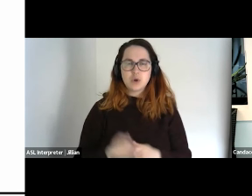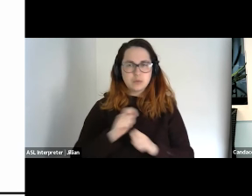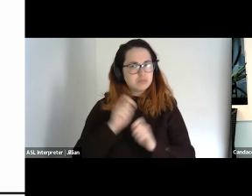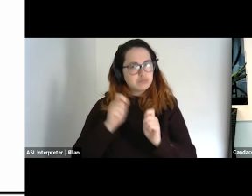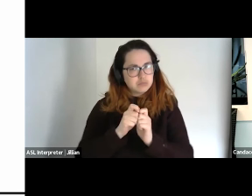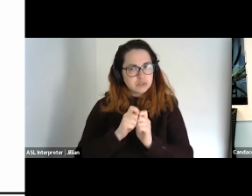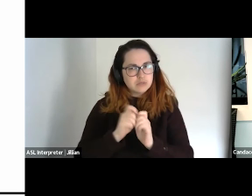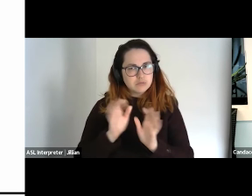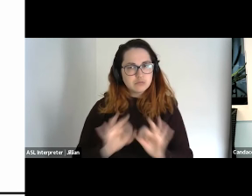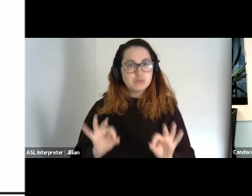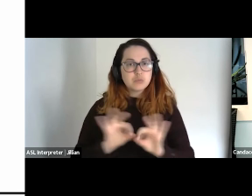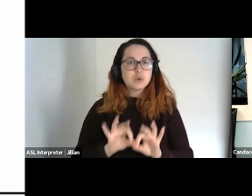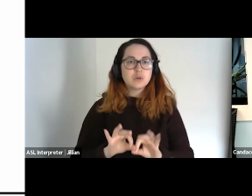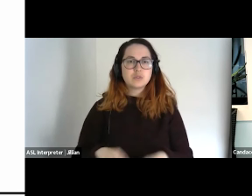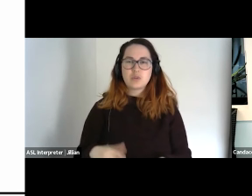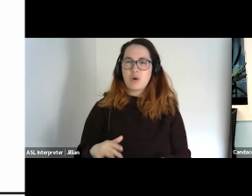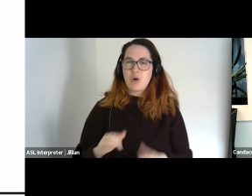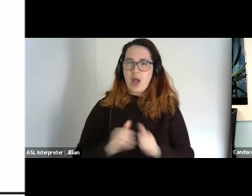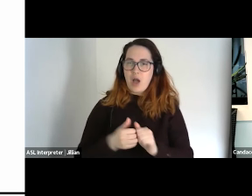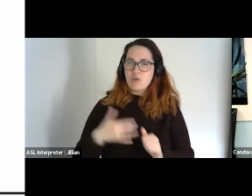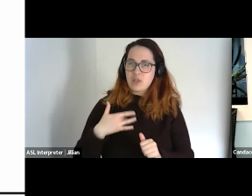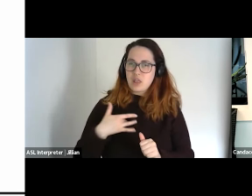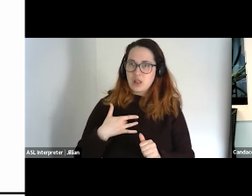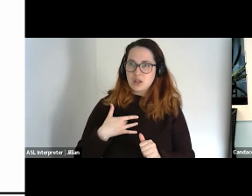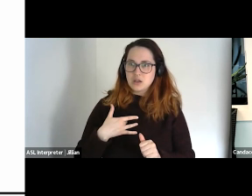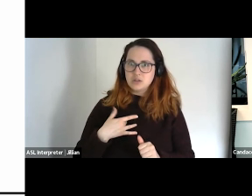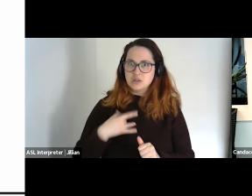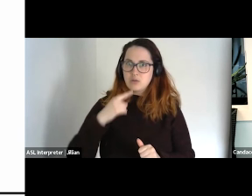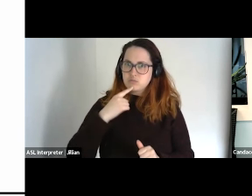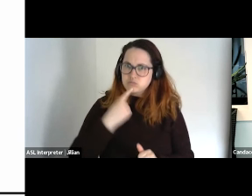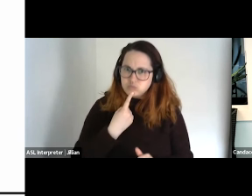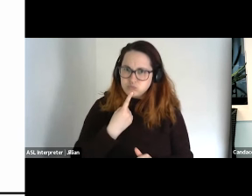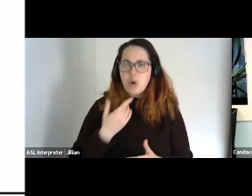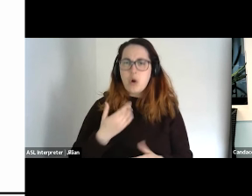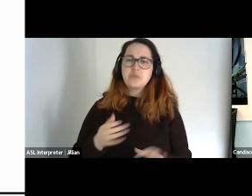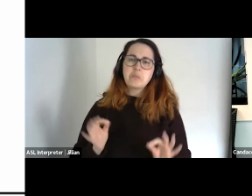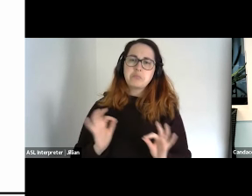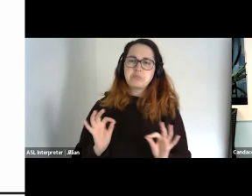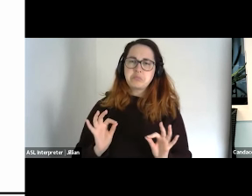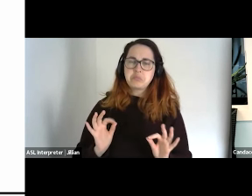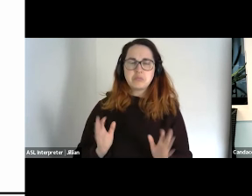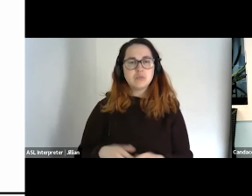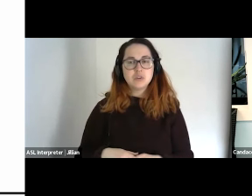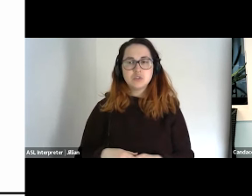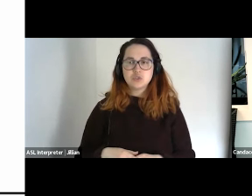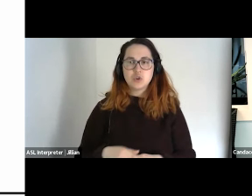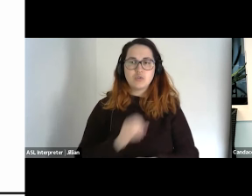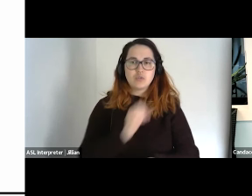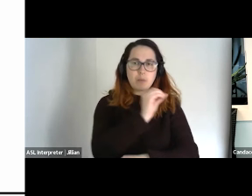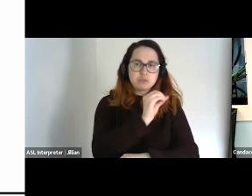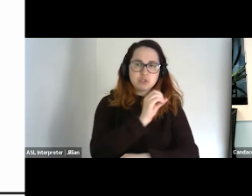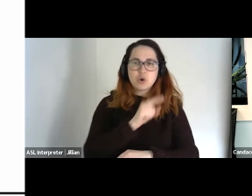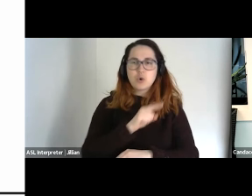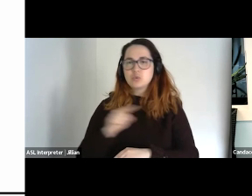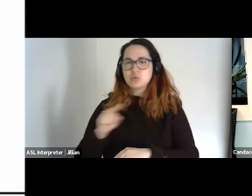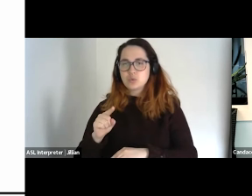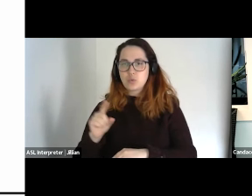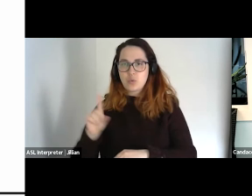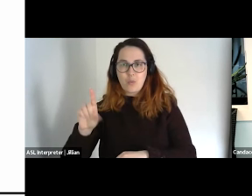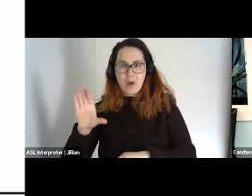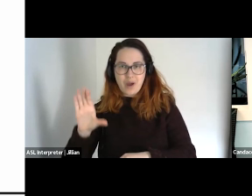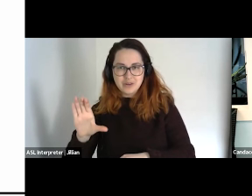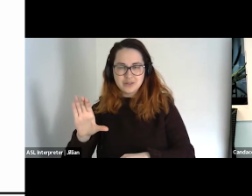you feeling and how intense are they? It's asking you here to rate the intensity from 0 to 100. I actually like to